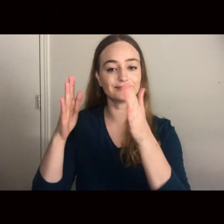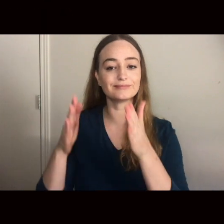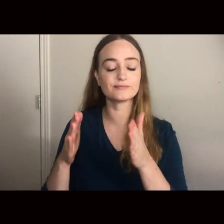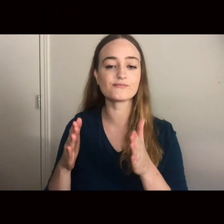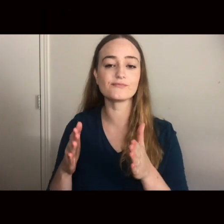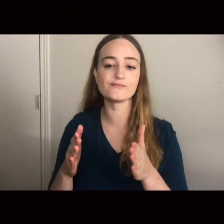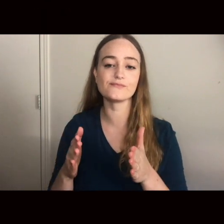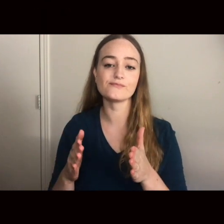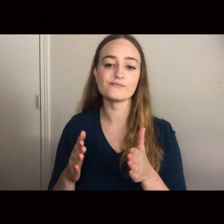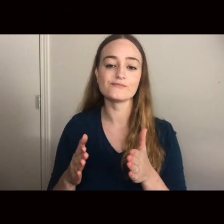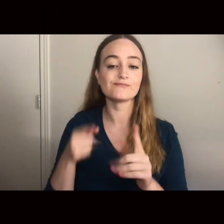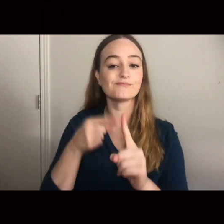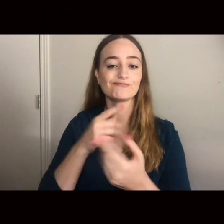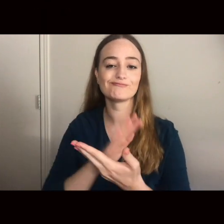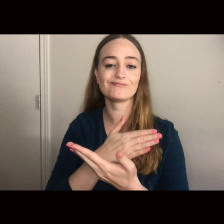Well, I'm a